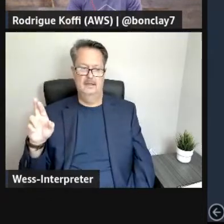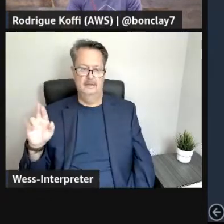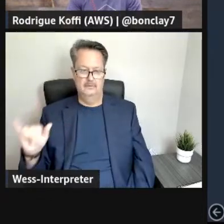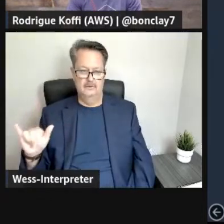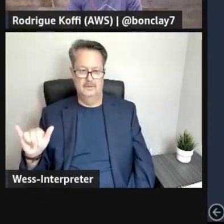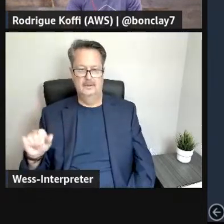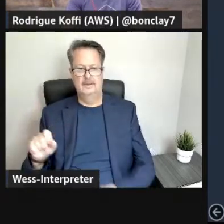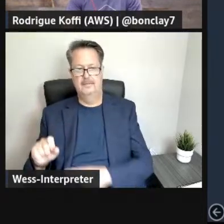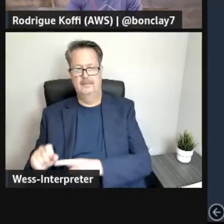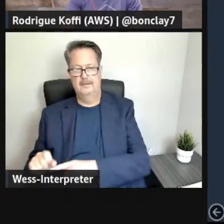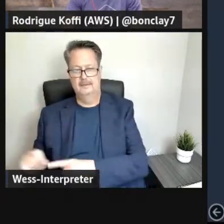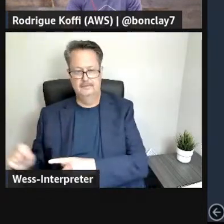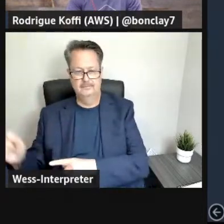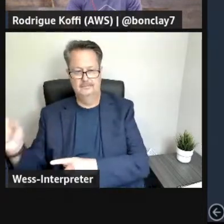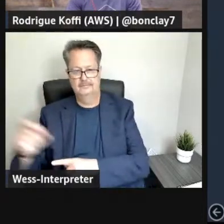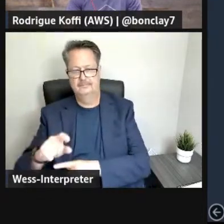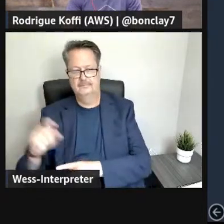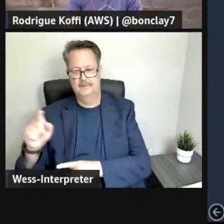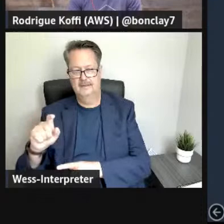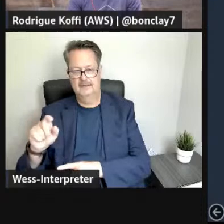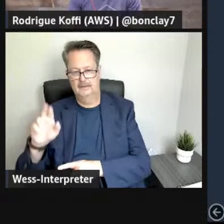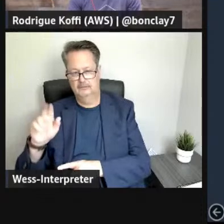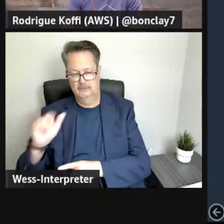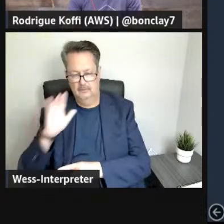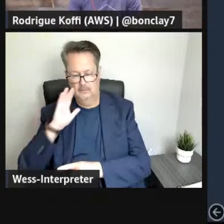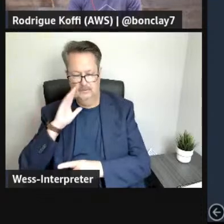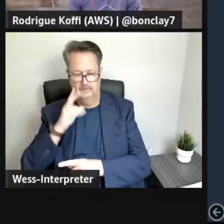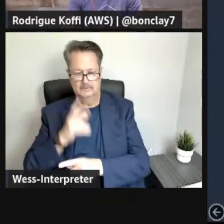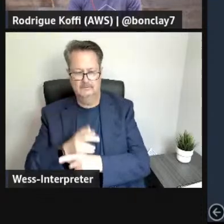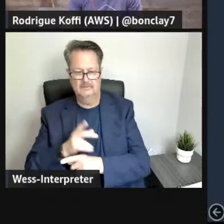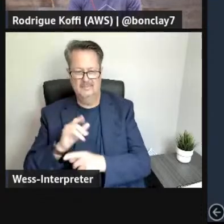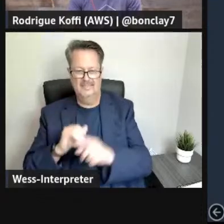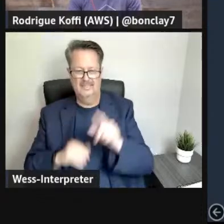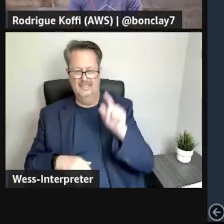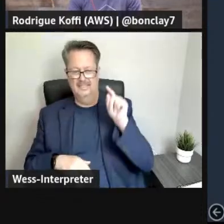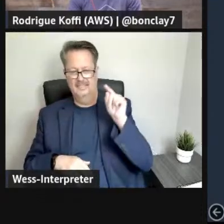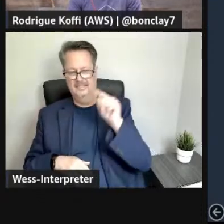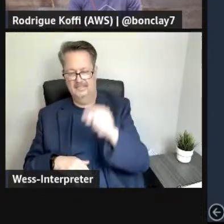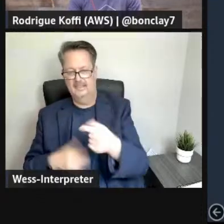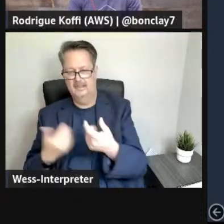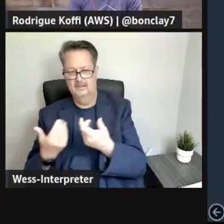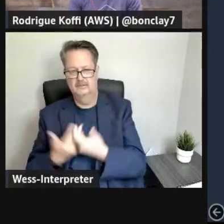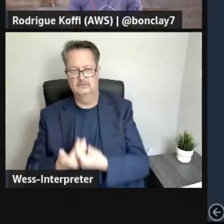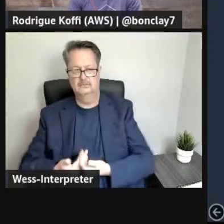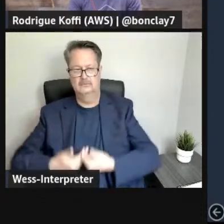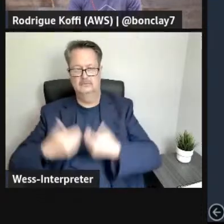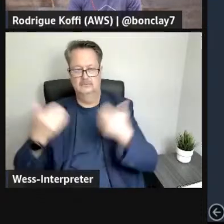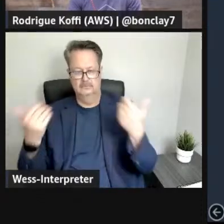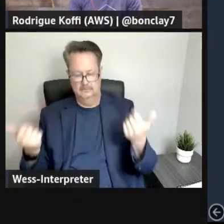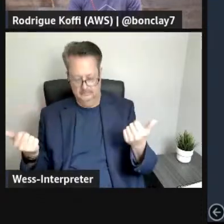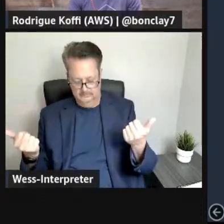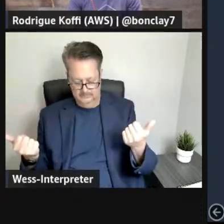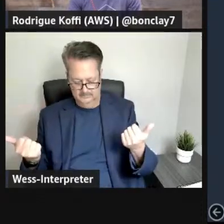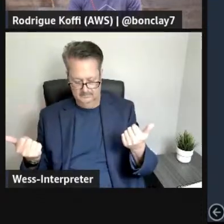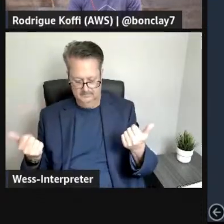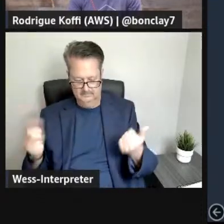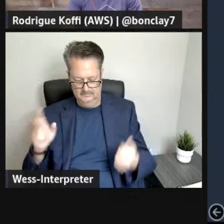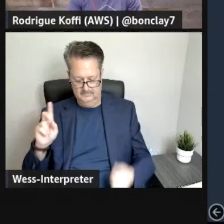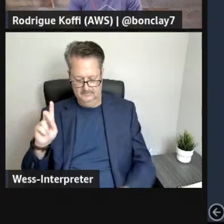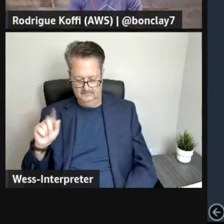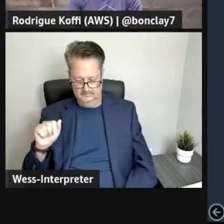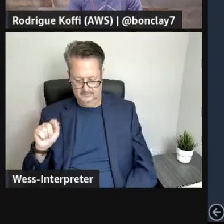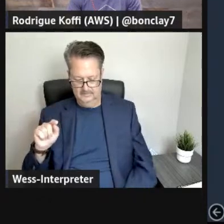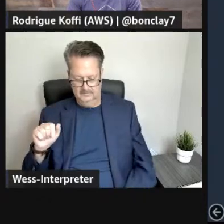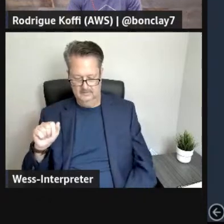And that will take care of, so with this, essentially you're separating the concerns. The collector will take care of sending the data to the X-ray, where the application